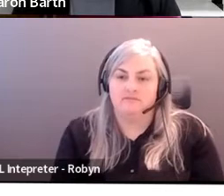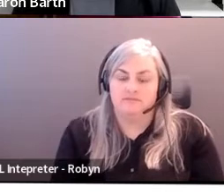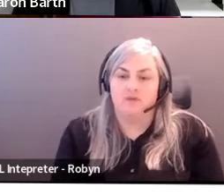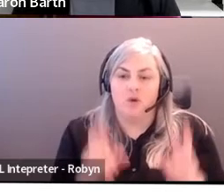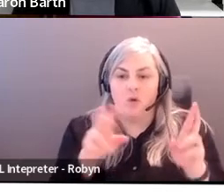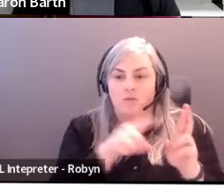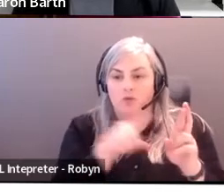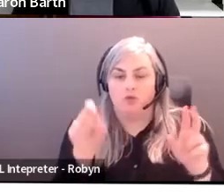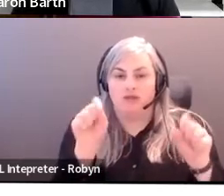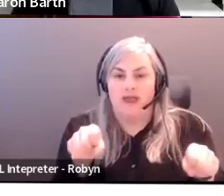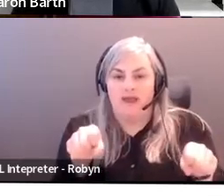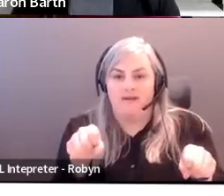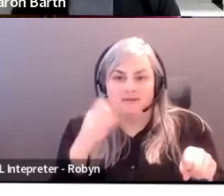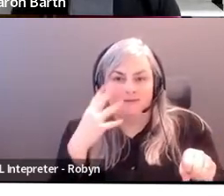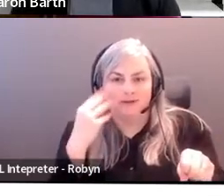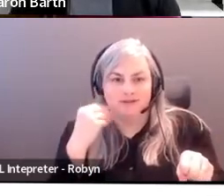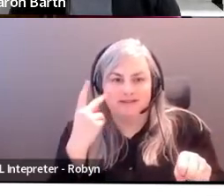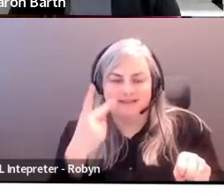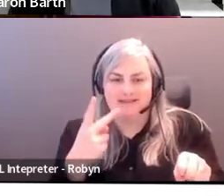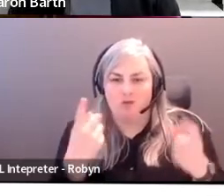hopefully everyone can get that to happen.